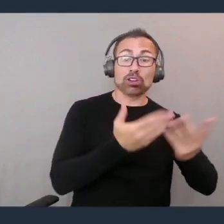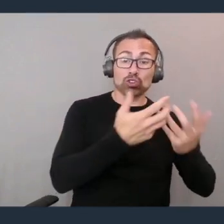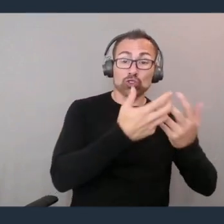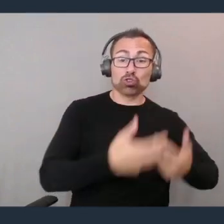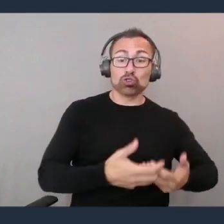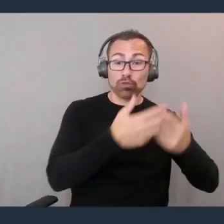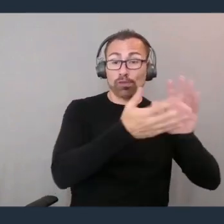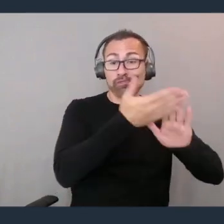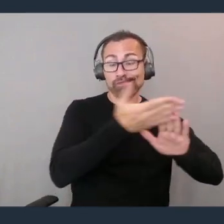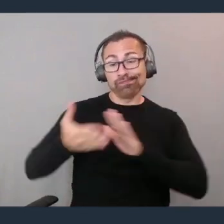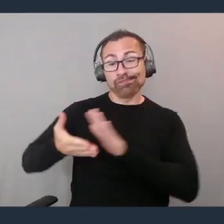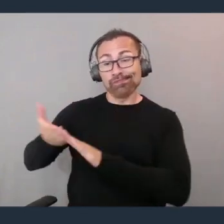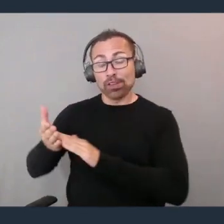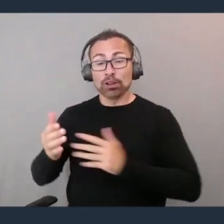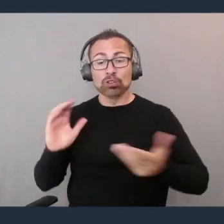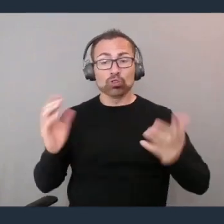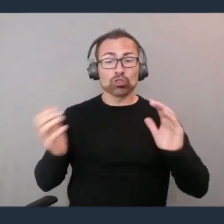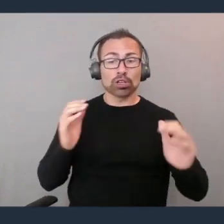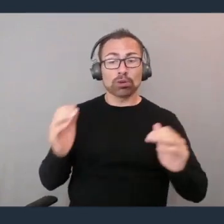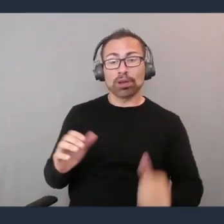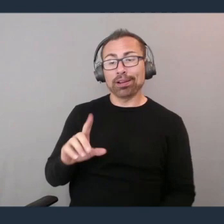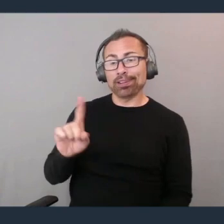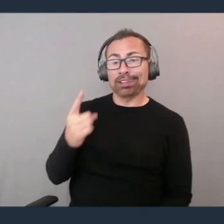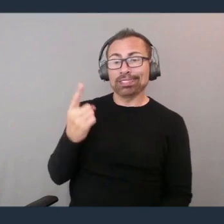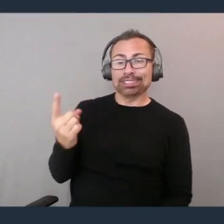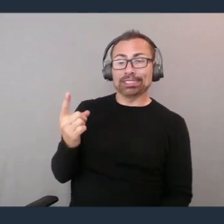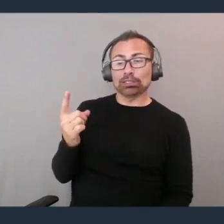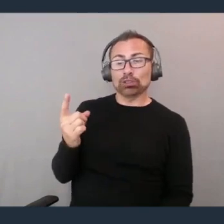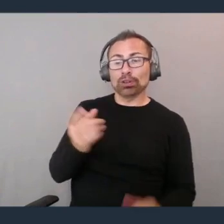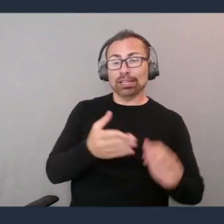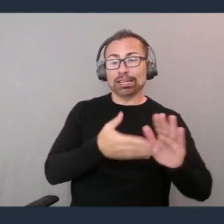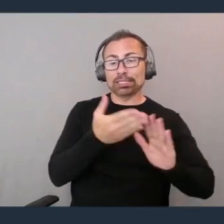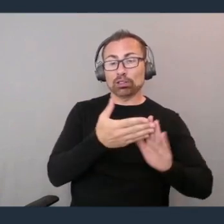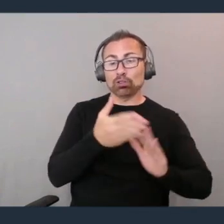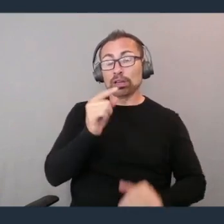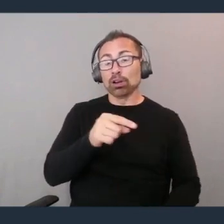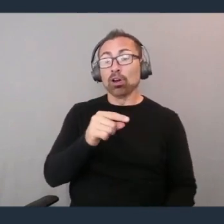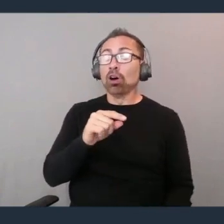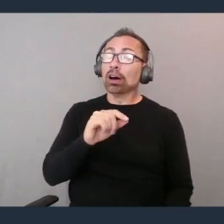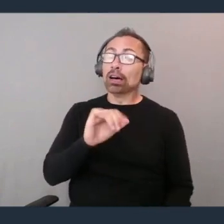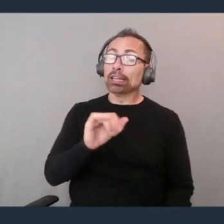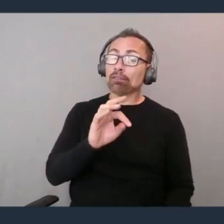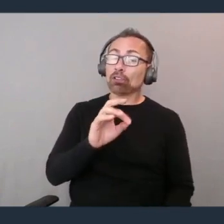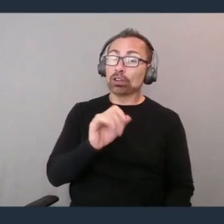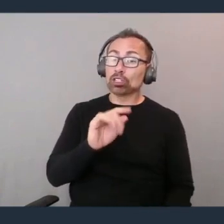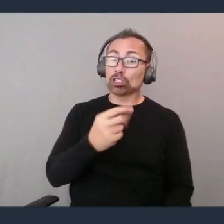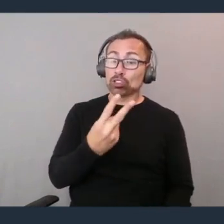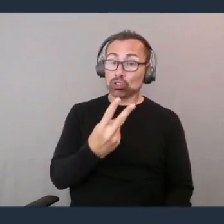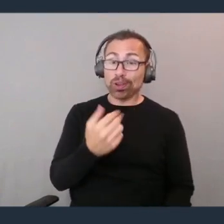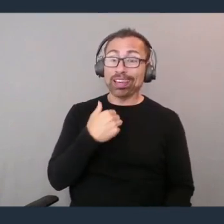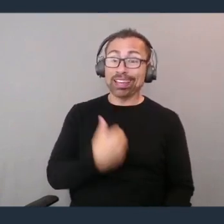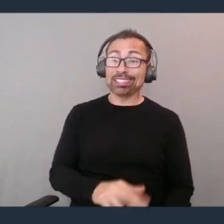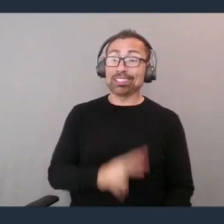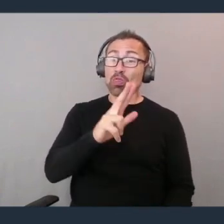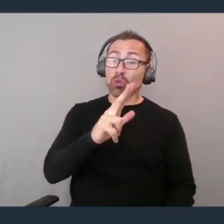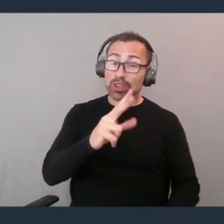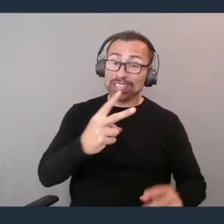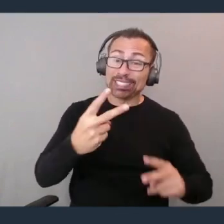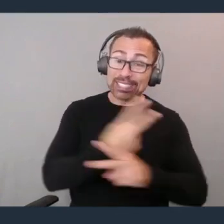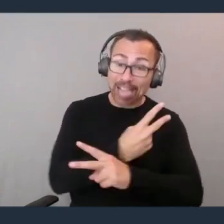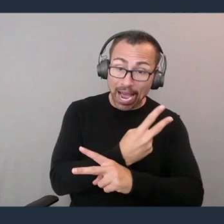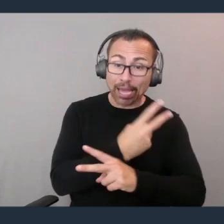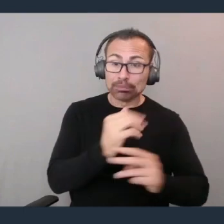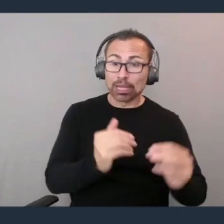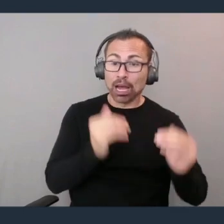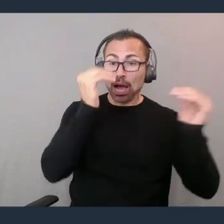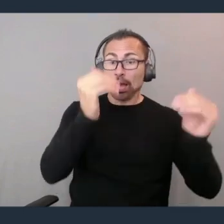instances on, a single accelerator on Inference 2, it's actually 3 times higher compute. So we talked about how important compute is. We added a lot more of it because